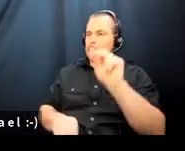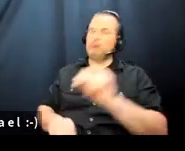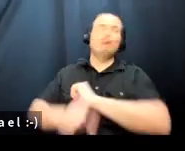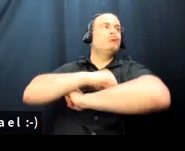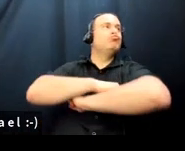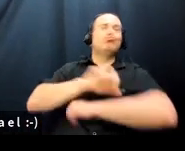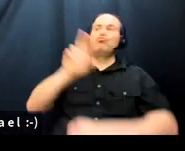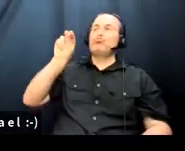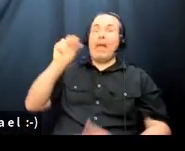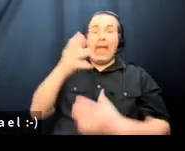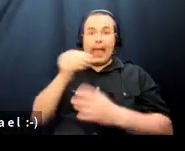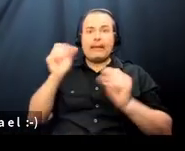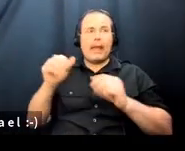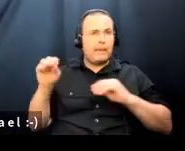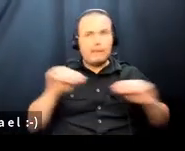could when they were 2.